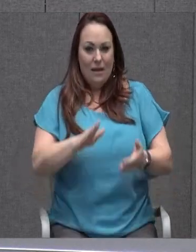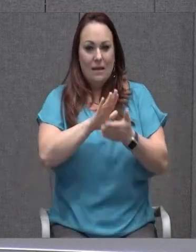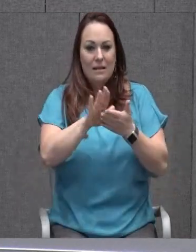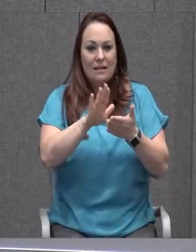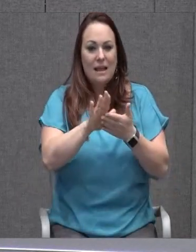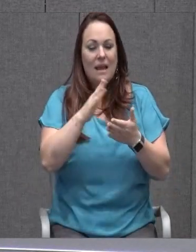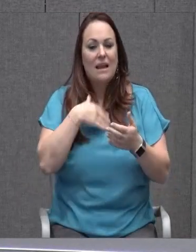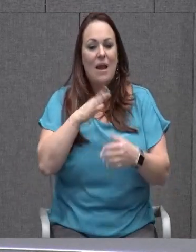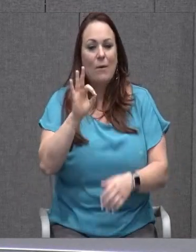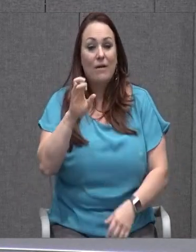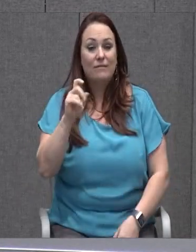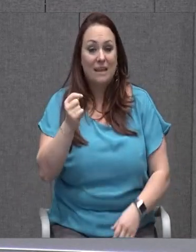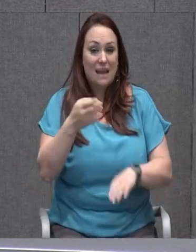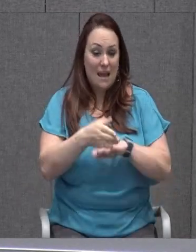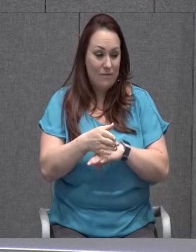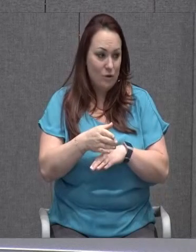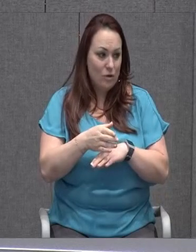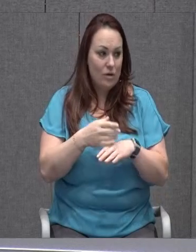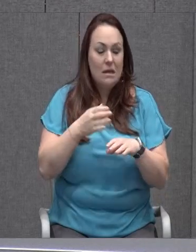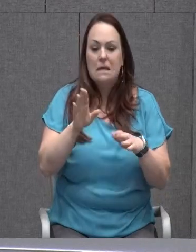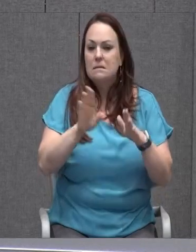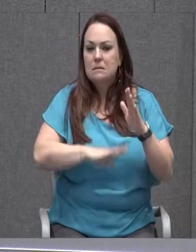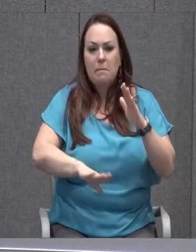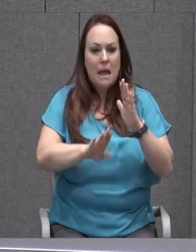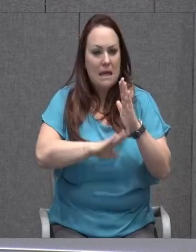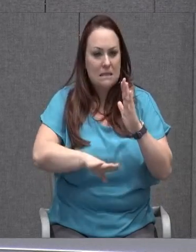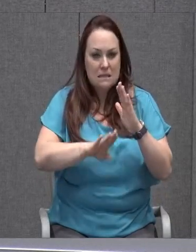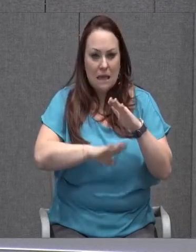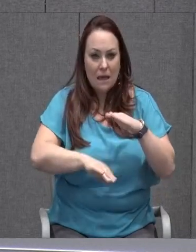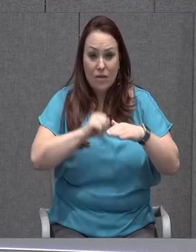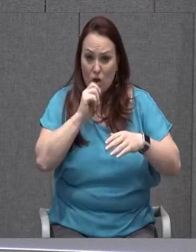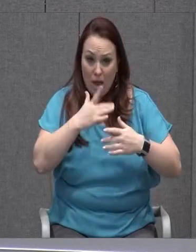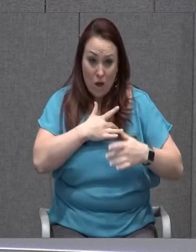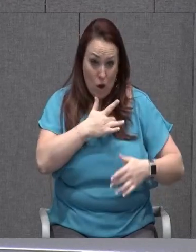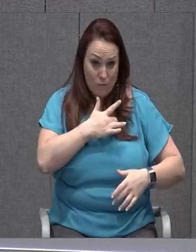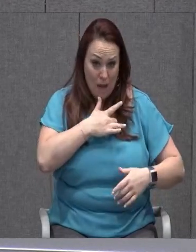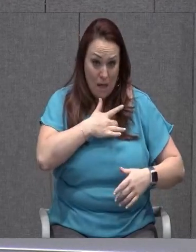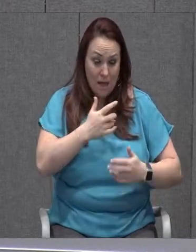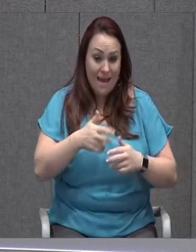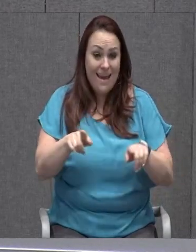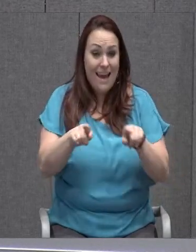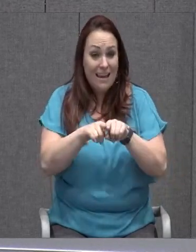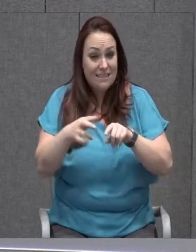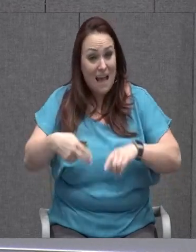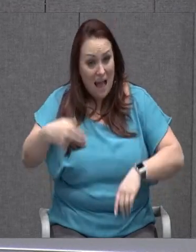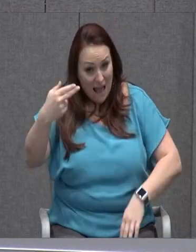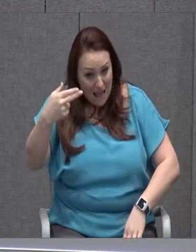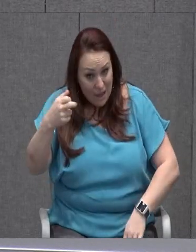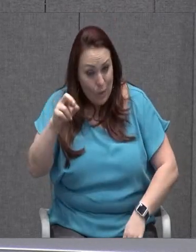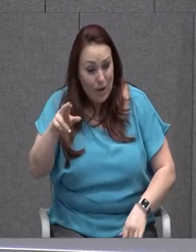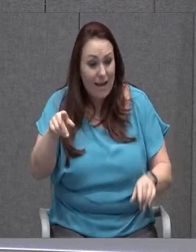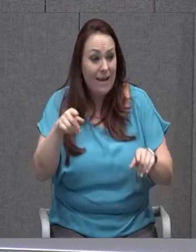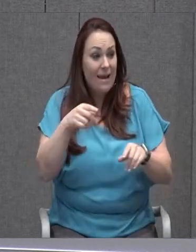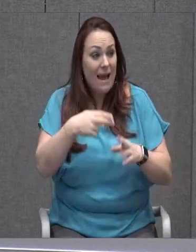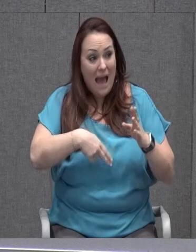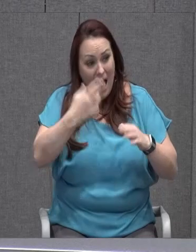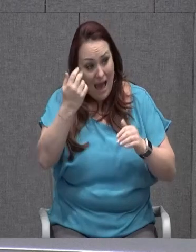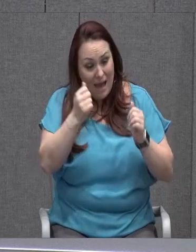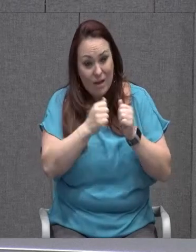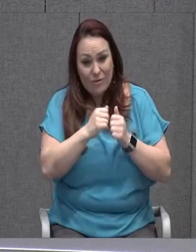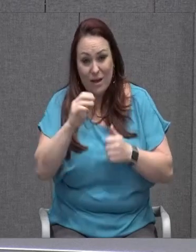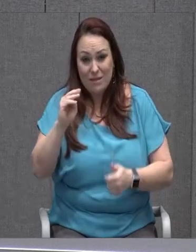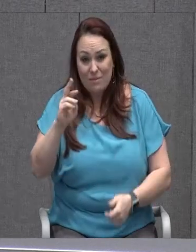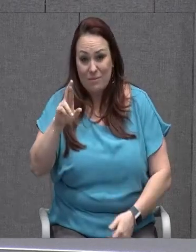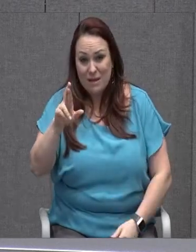afterward. This activity is just a basic, it's not going to get our heart rate up as high like we did with